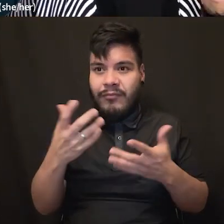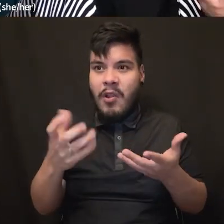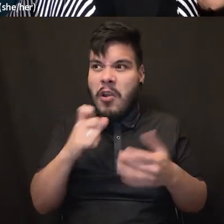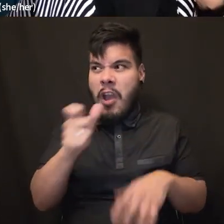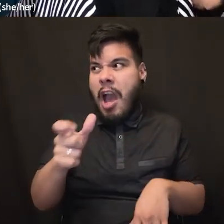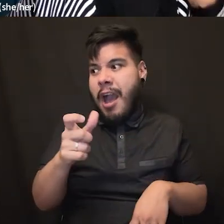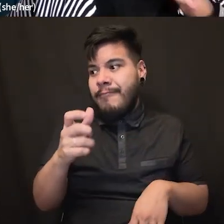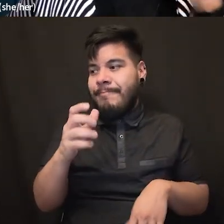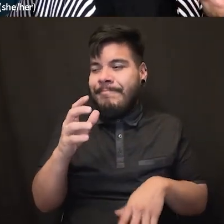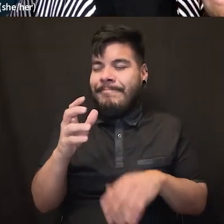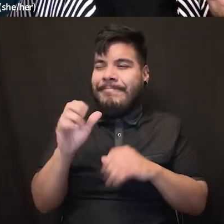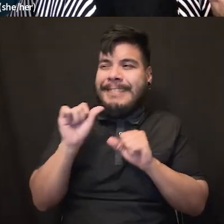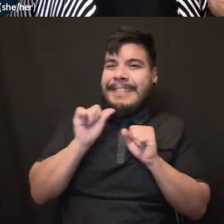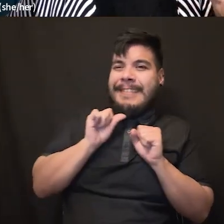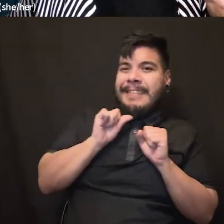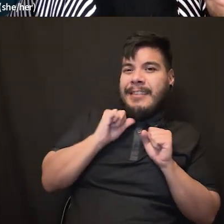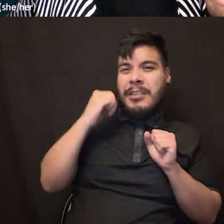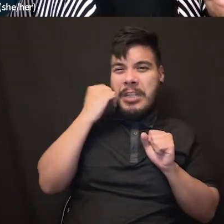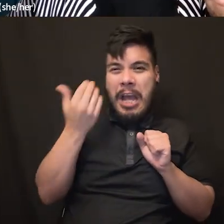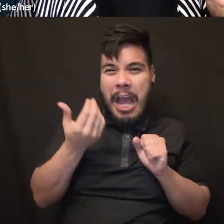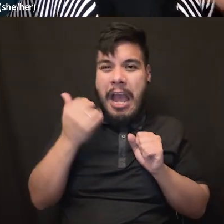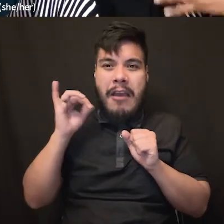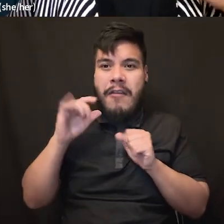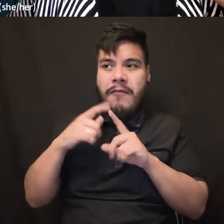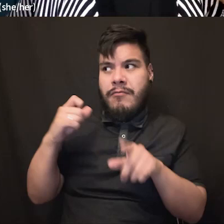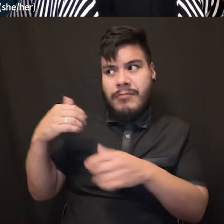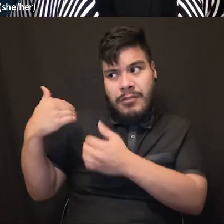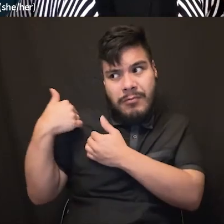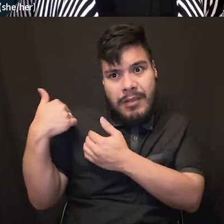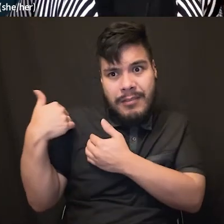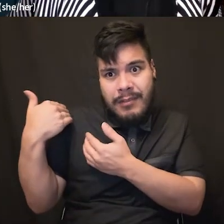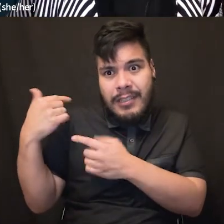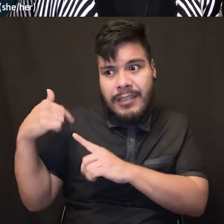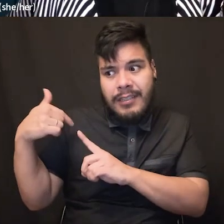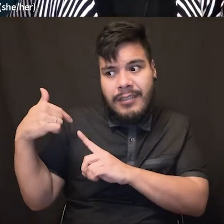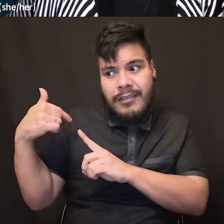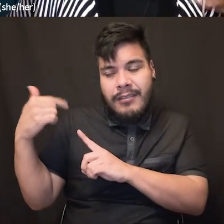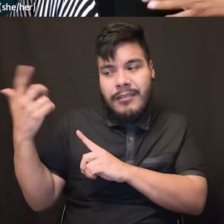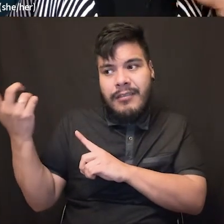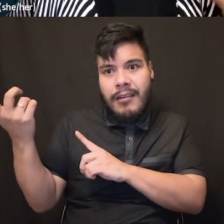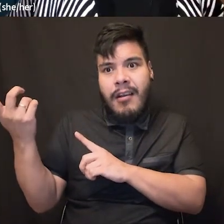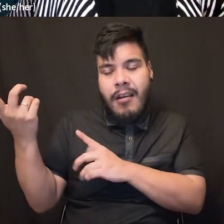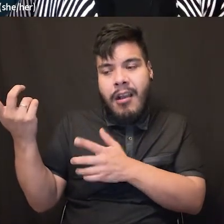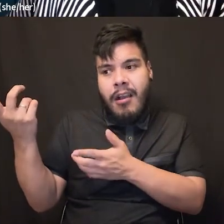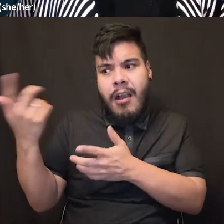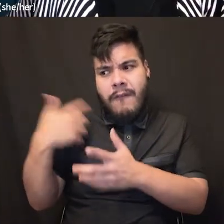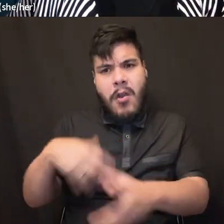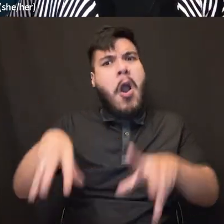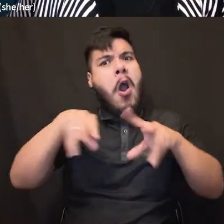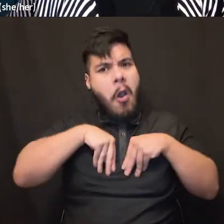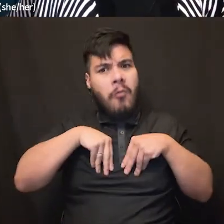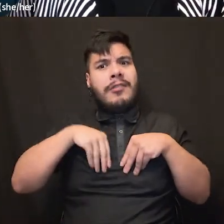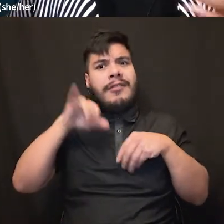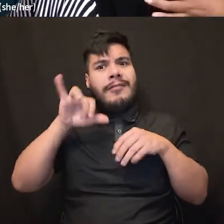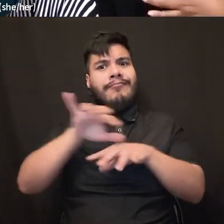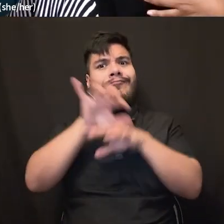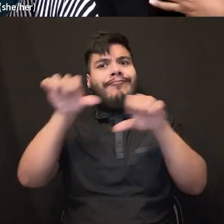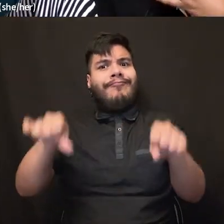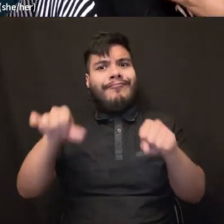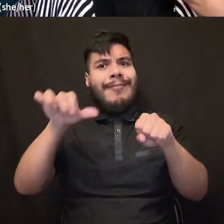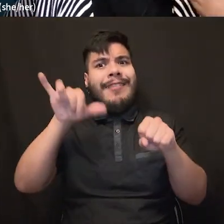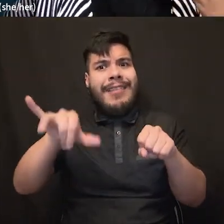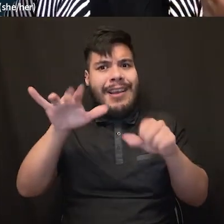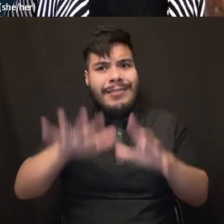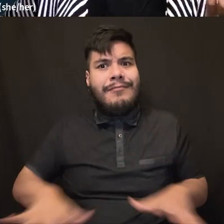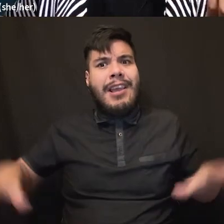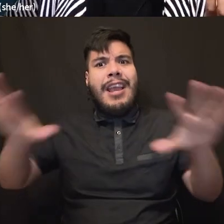not shy away from the responsibility of being of owning the space that you're in